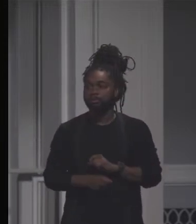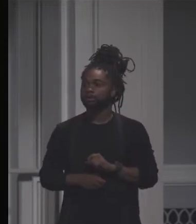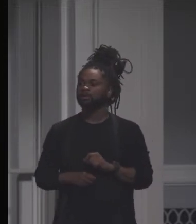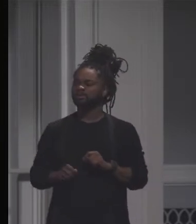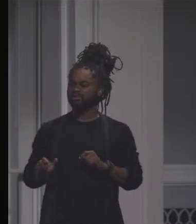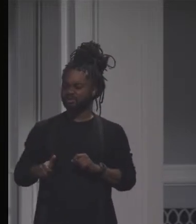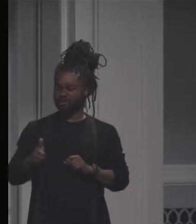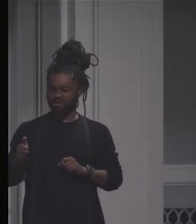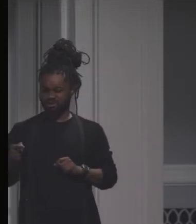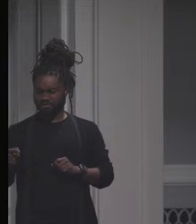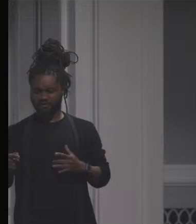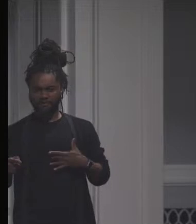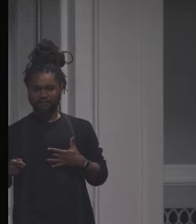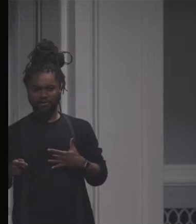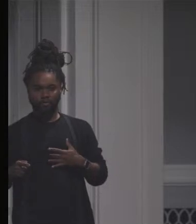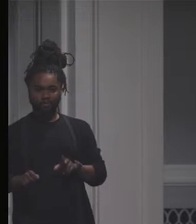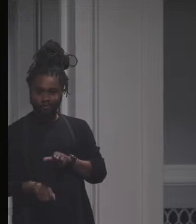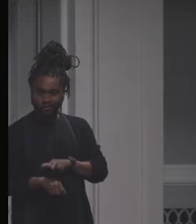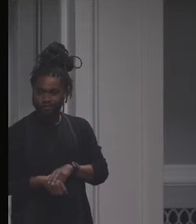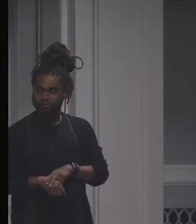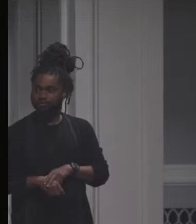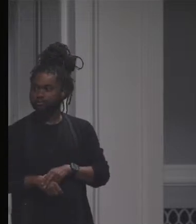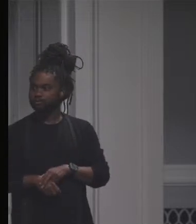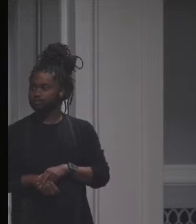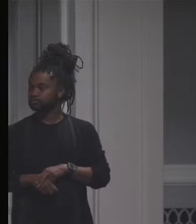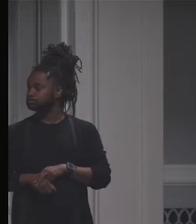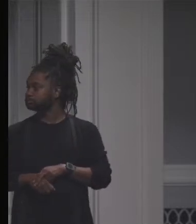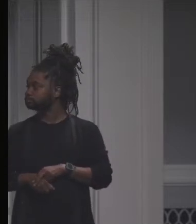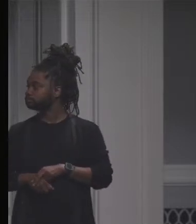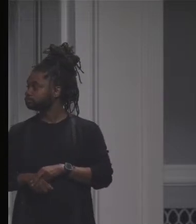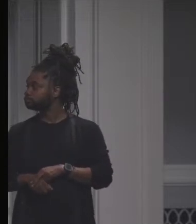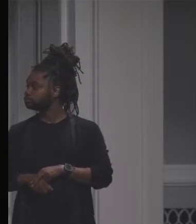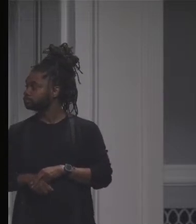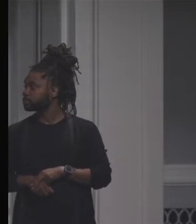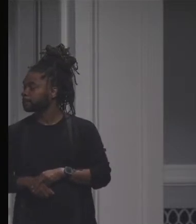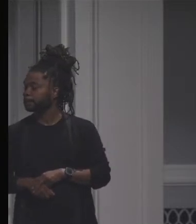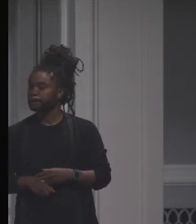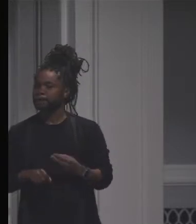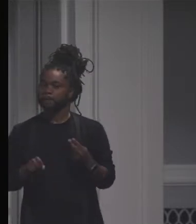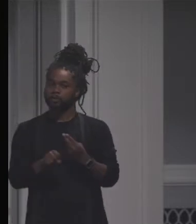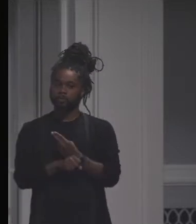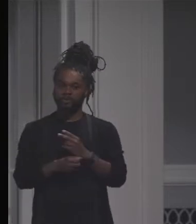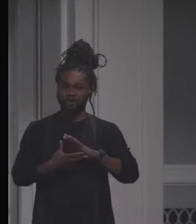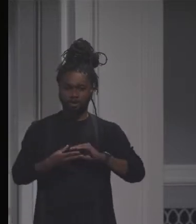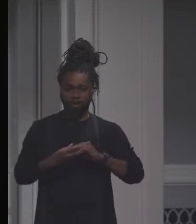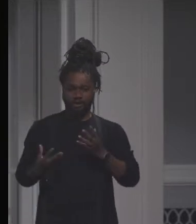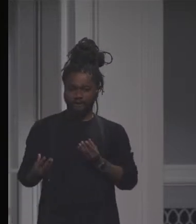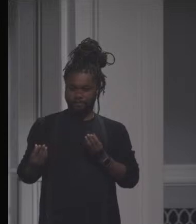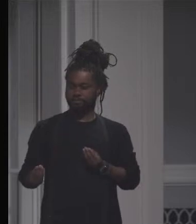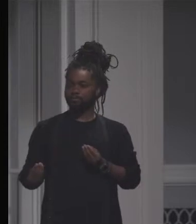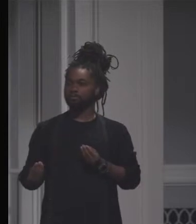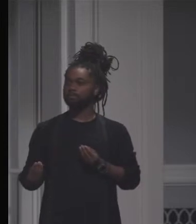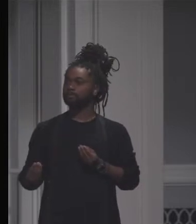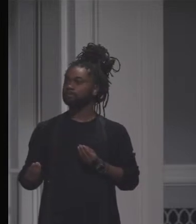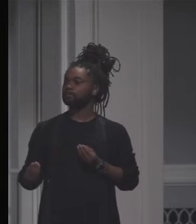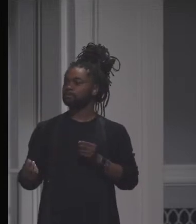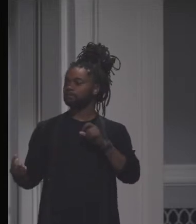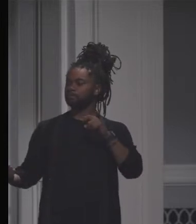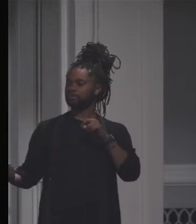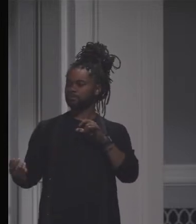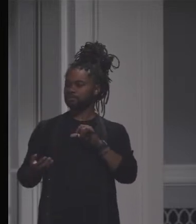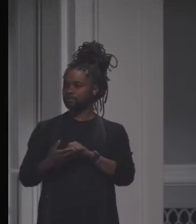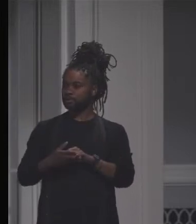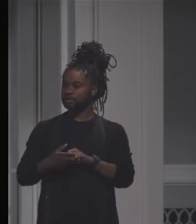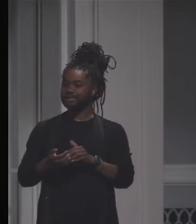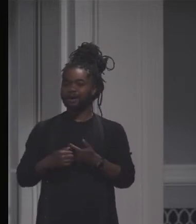seem perfectly natural. So using narrative empathy is how, with Hild, I